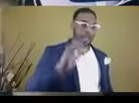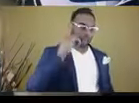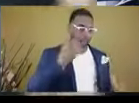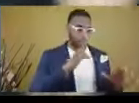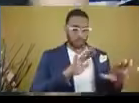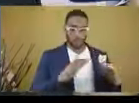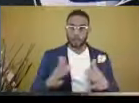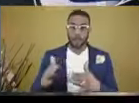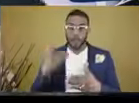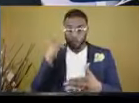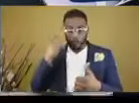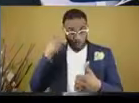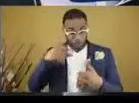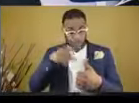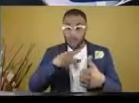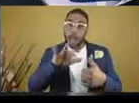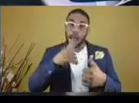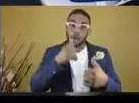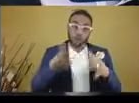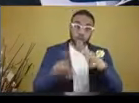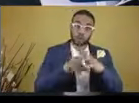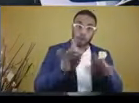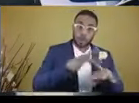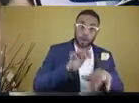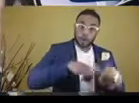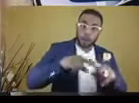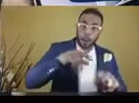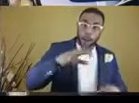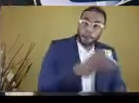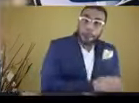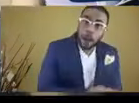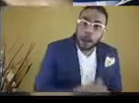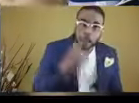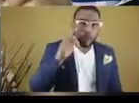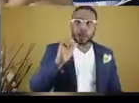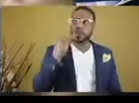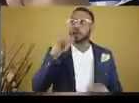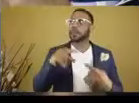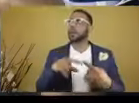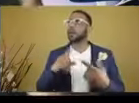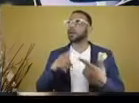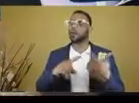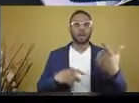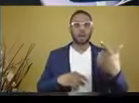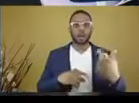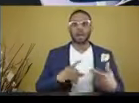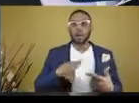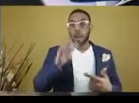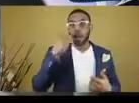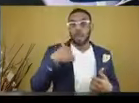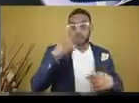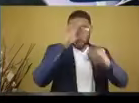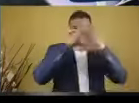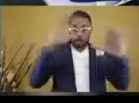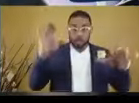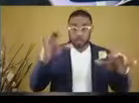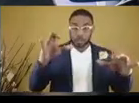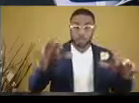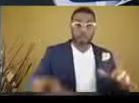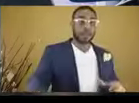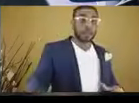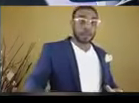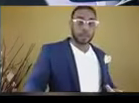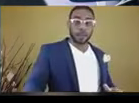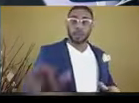that if we are thinking about how do we show up in this space around power, I think we have to think about, one, we have to have a vision, right? A vision that goes